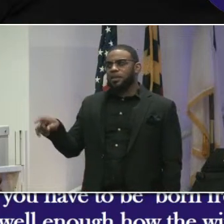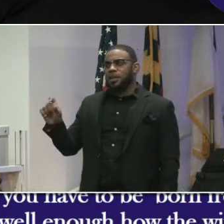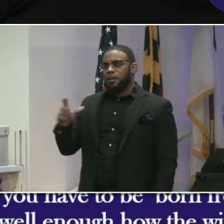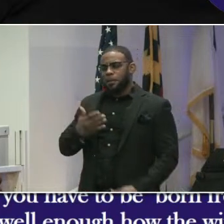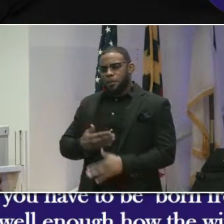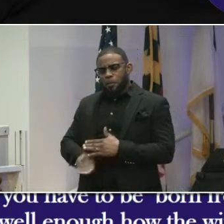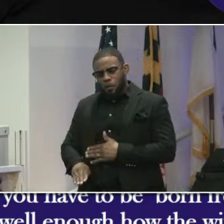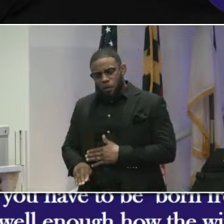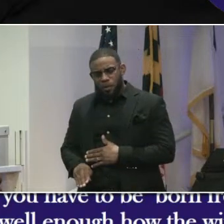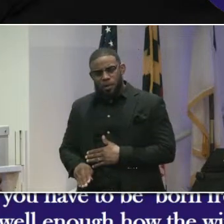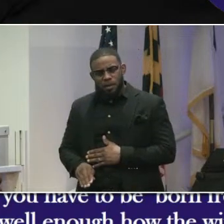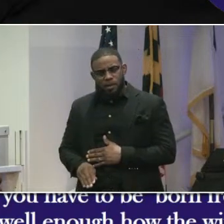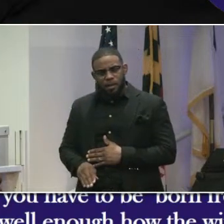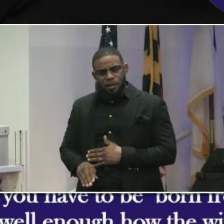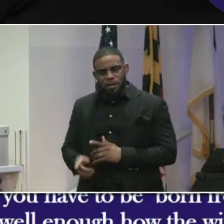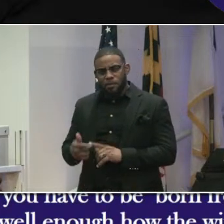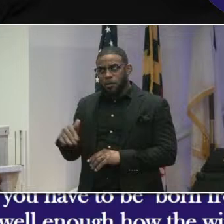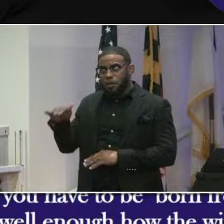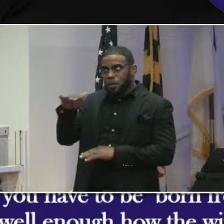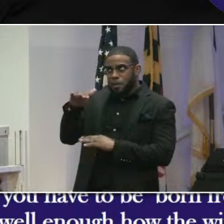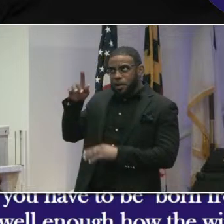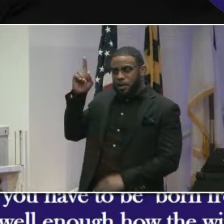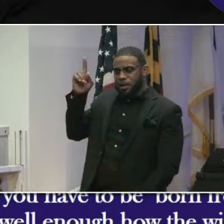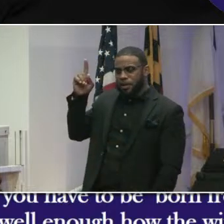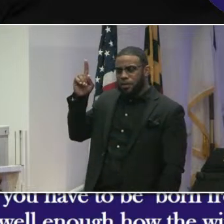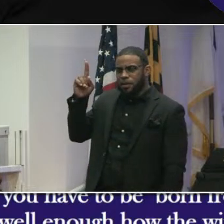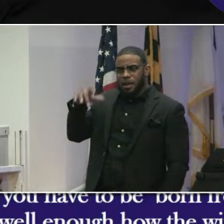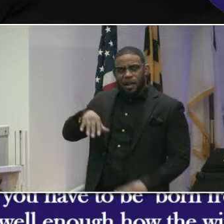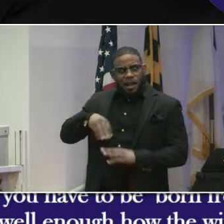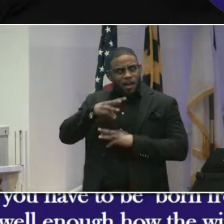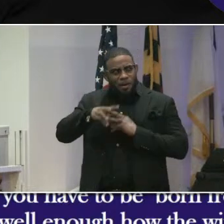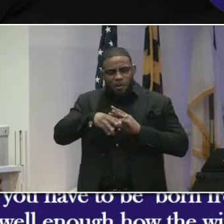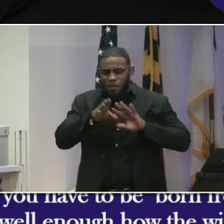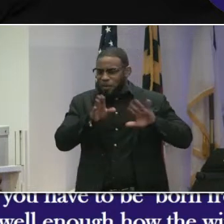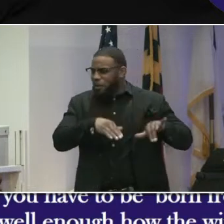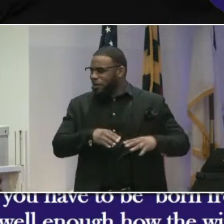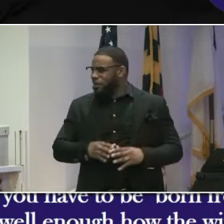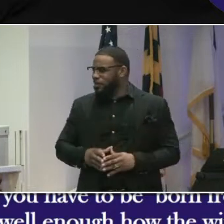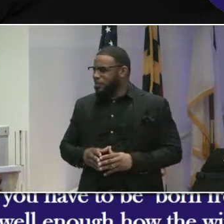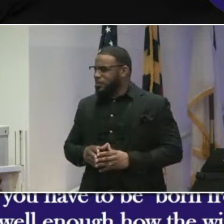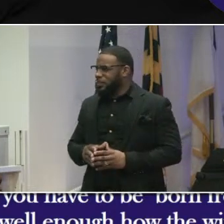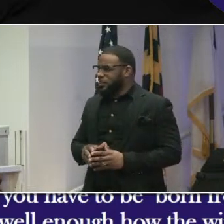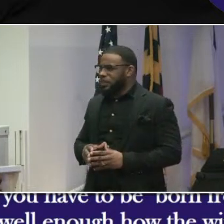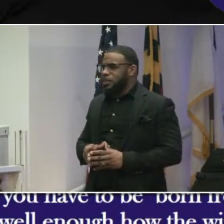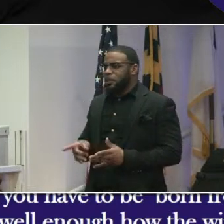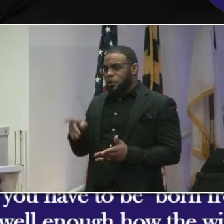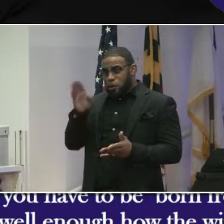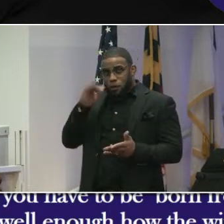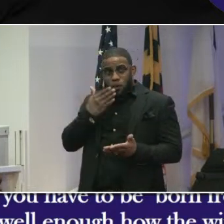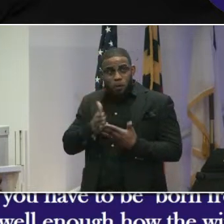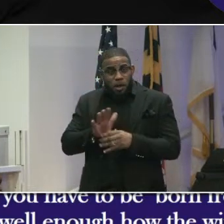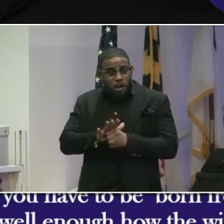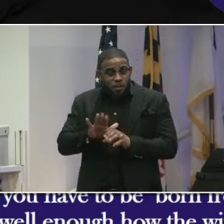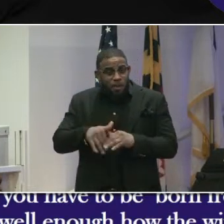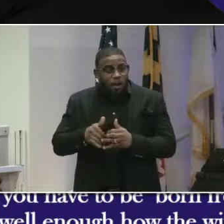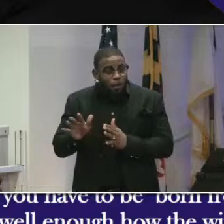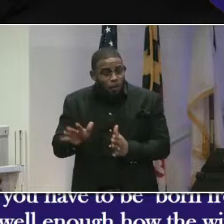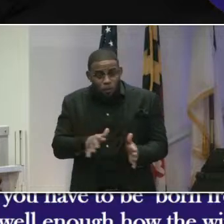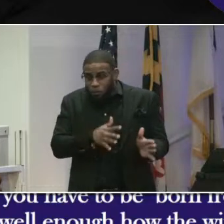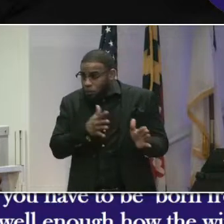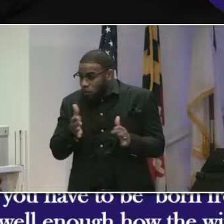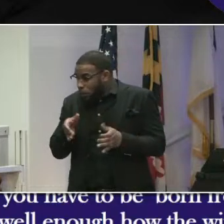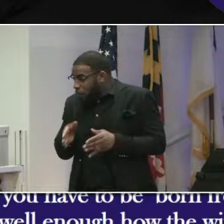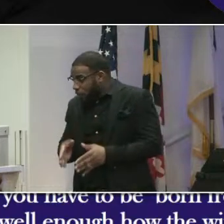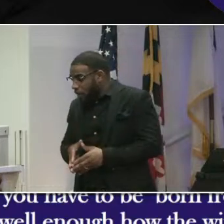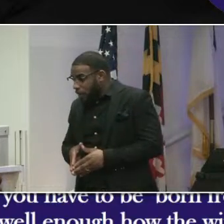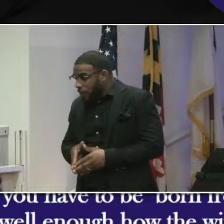to be born from above, out of this world, so to speak. You know well enough how the wind blows this